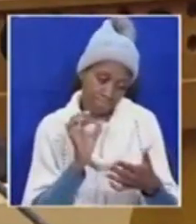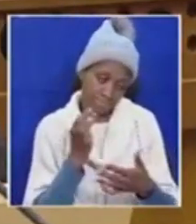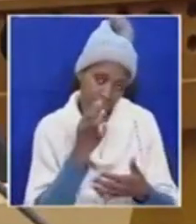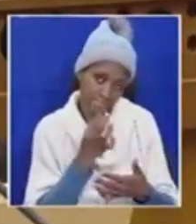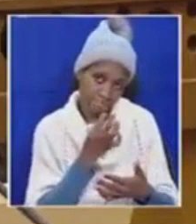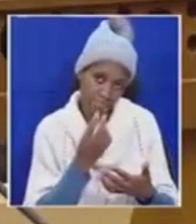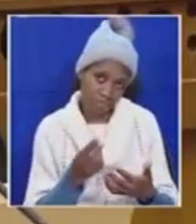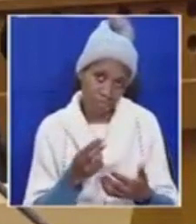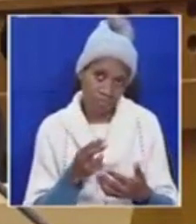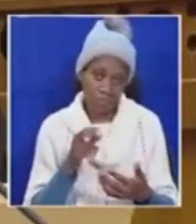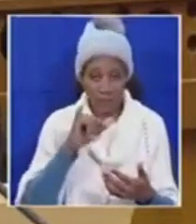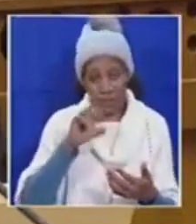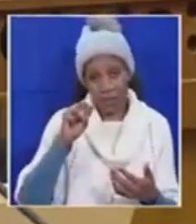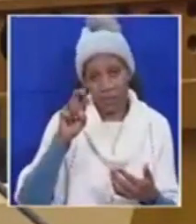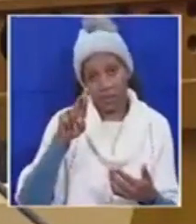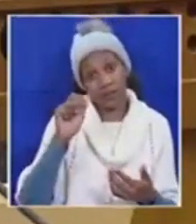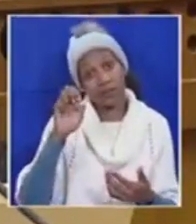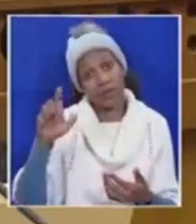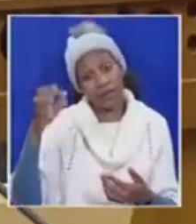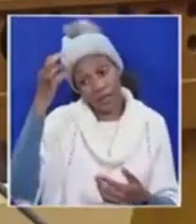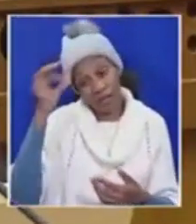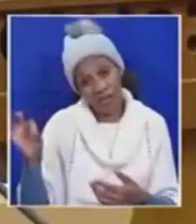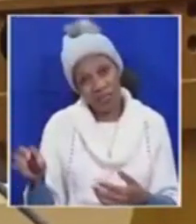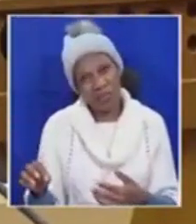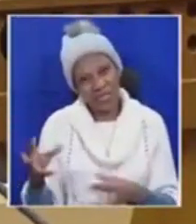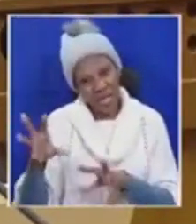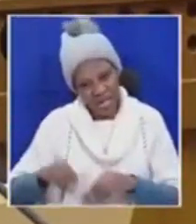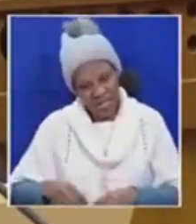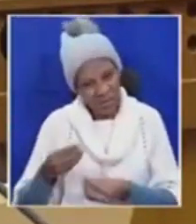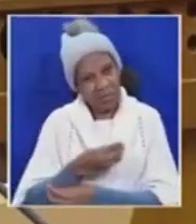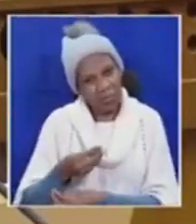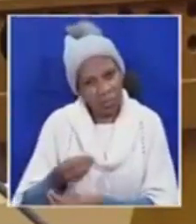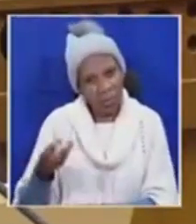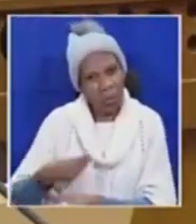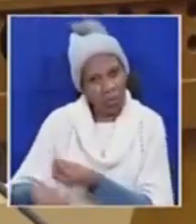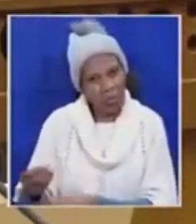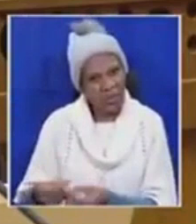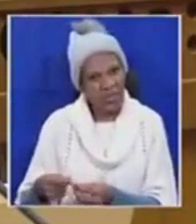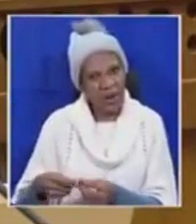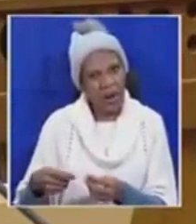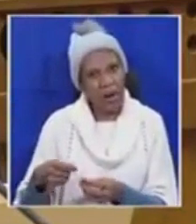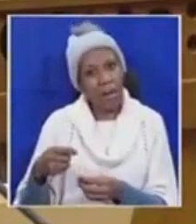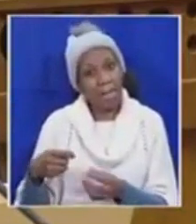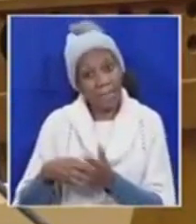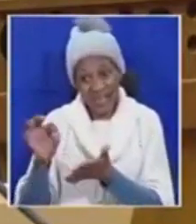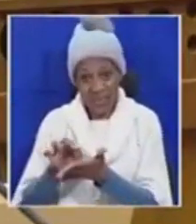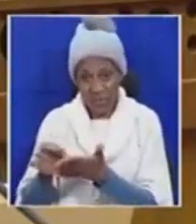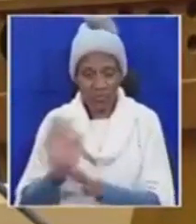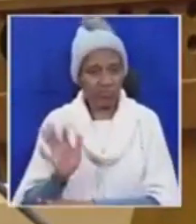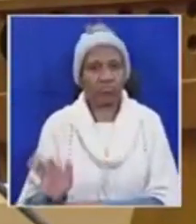that the Israeli government has no compunctions about bribing or buying votes at the UN and elsewhere is well